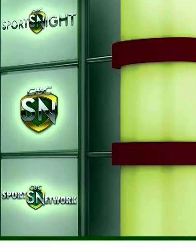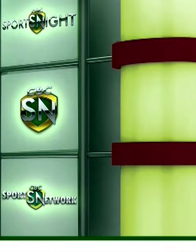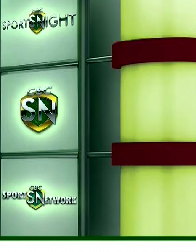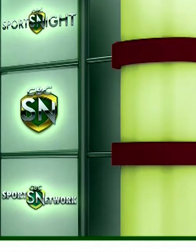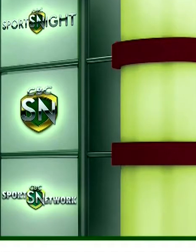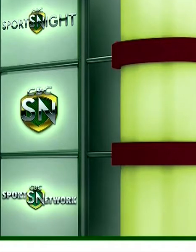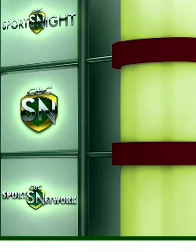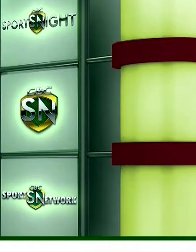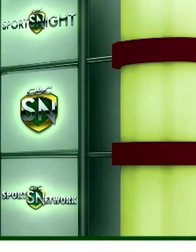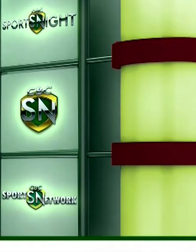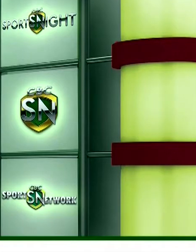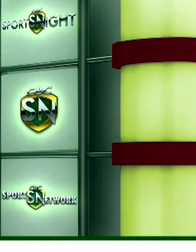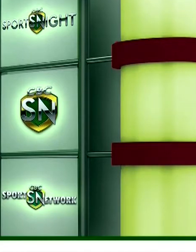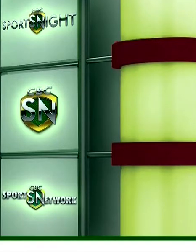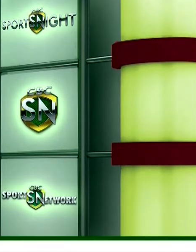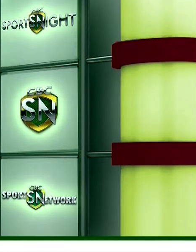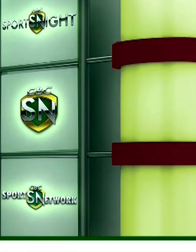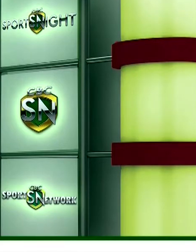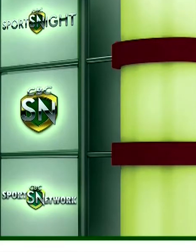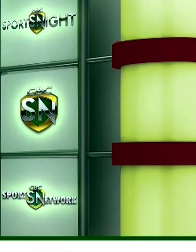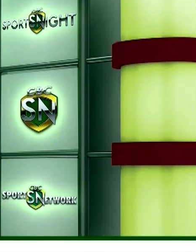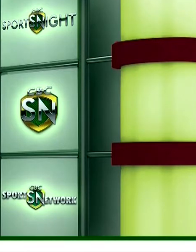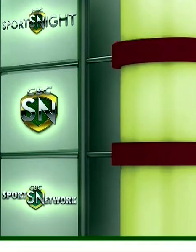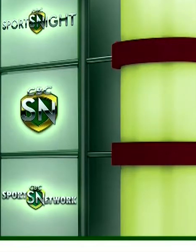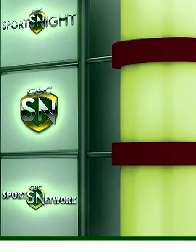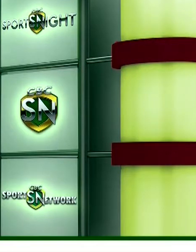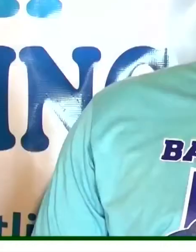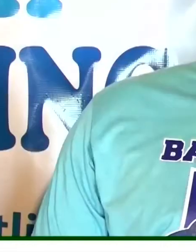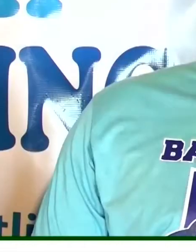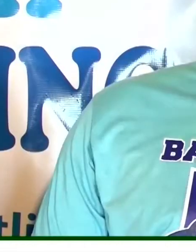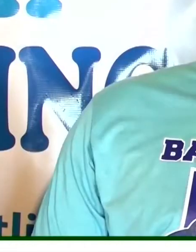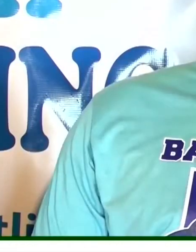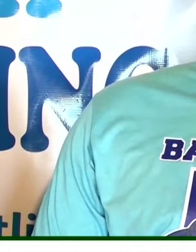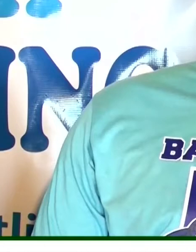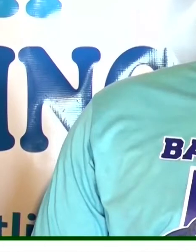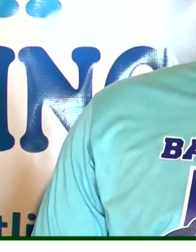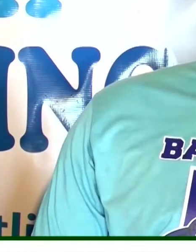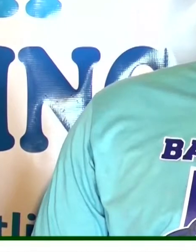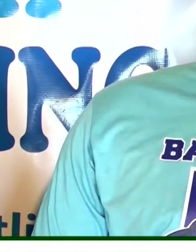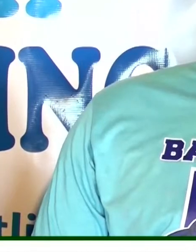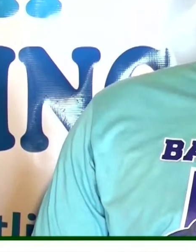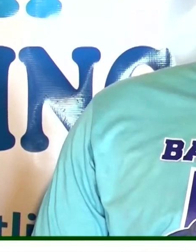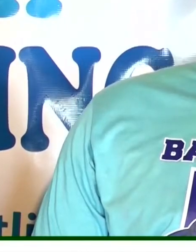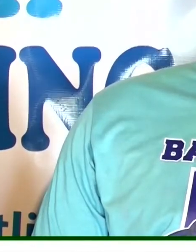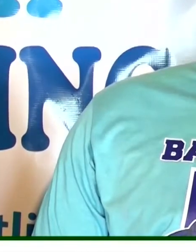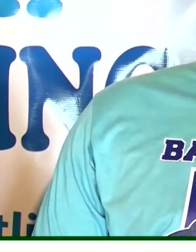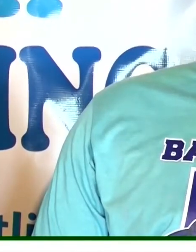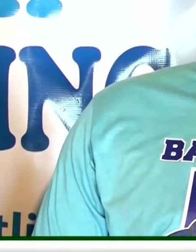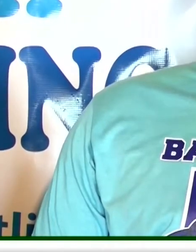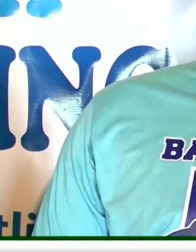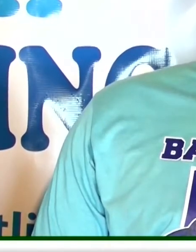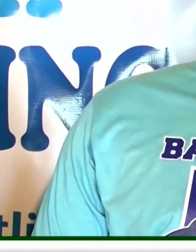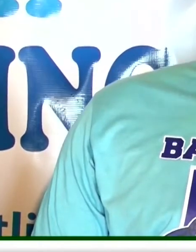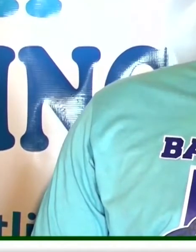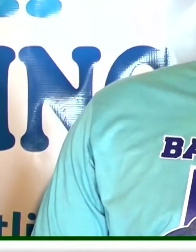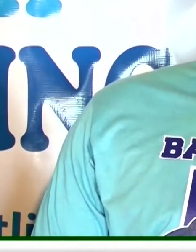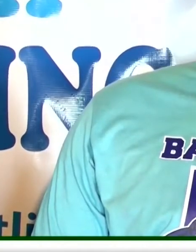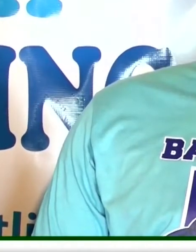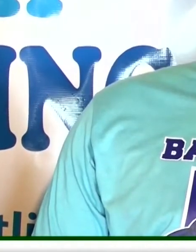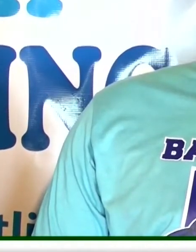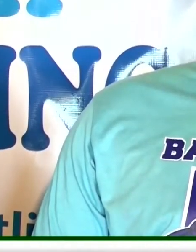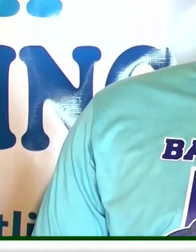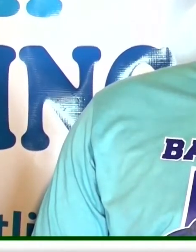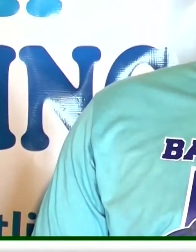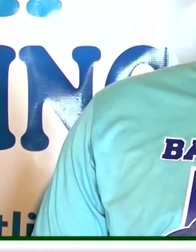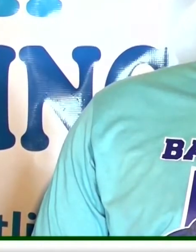says Barbados has the perfect setup for beach wrestling. With over 50 beaches on this island, it's a great opportunity to involve